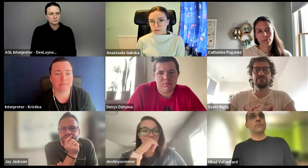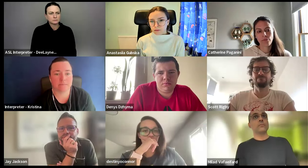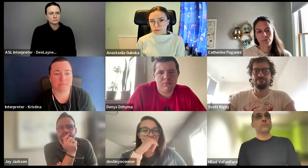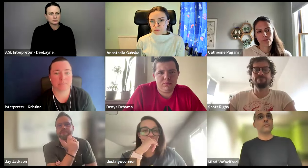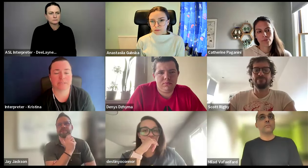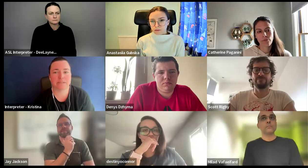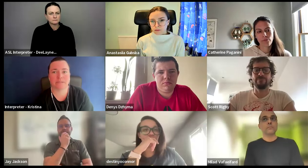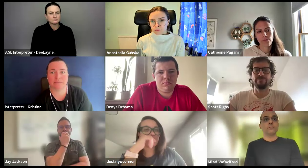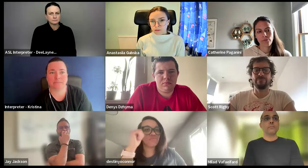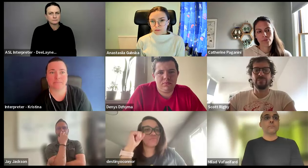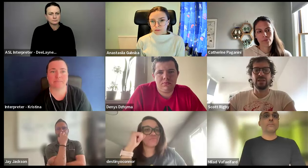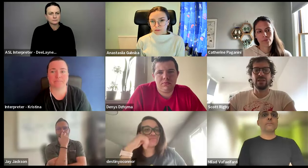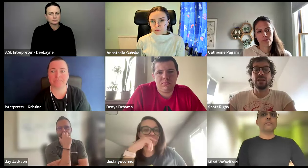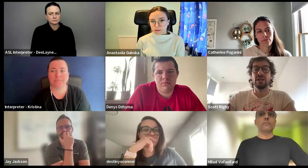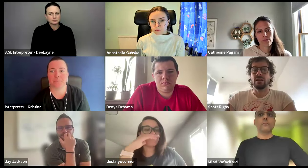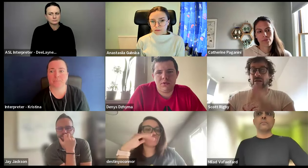development purposes.